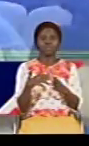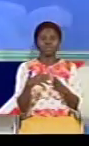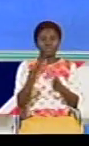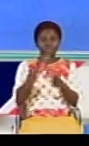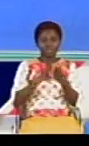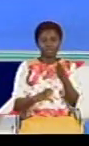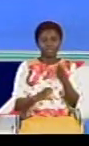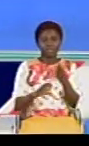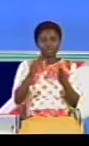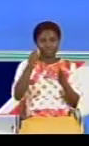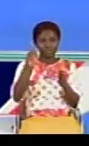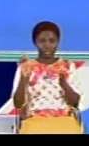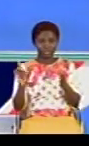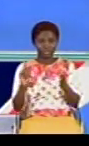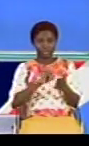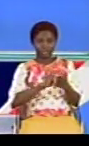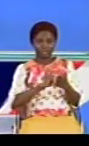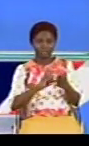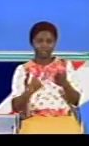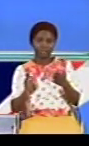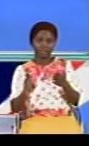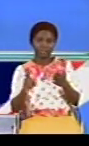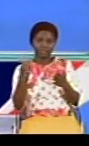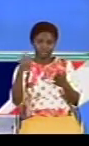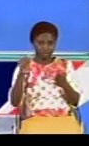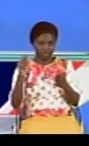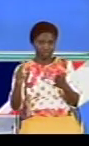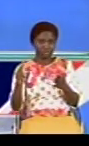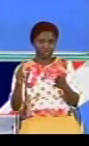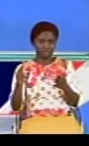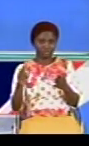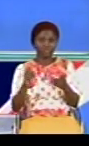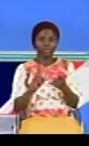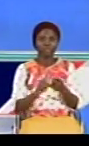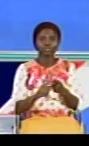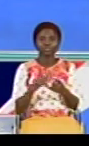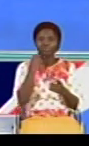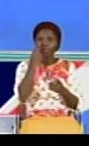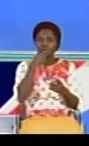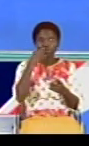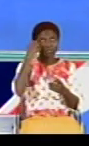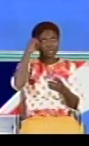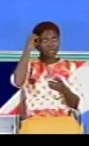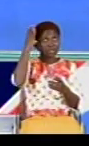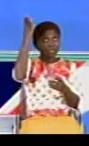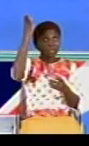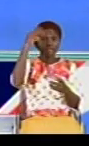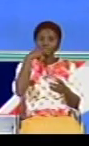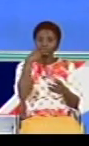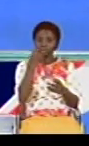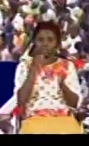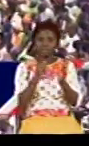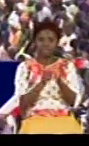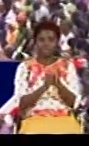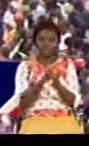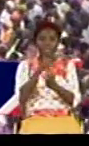28, verse 12. To whom he said, this is the